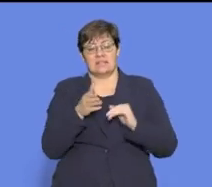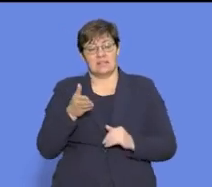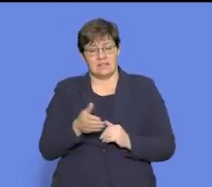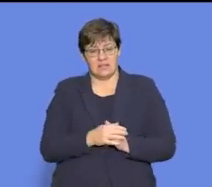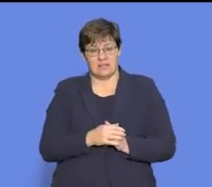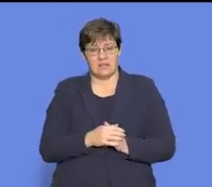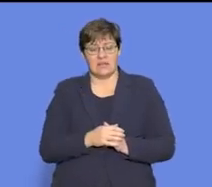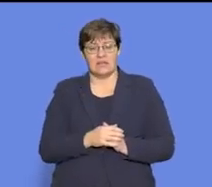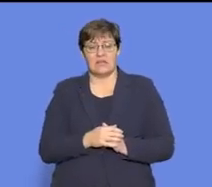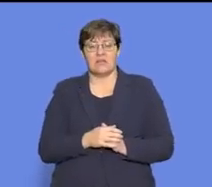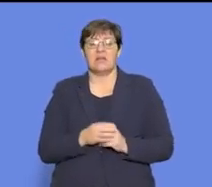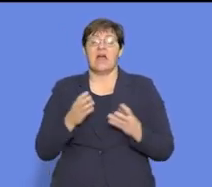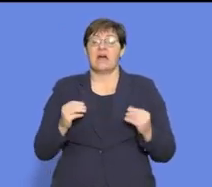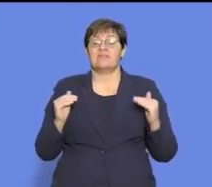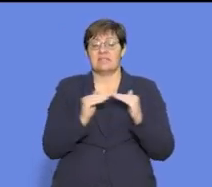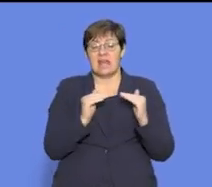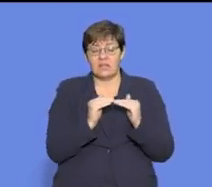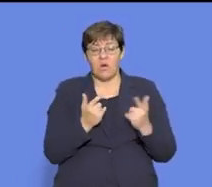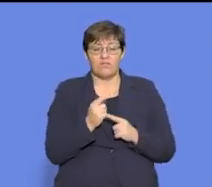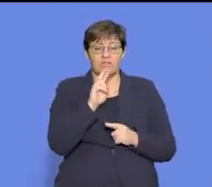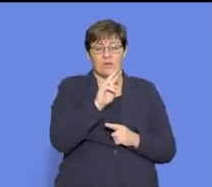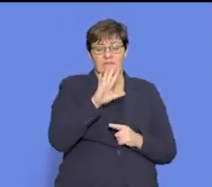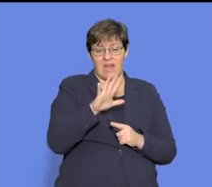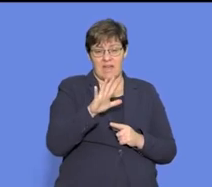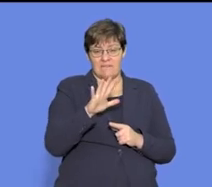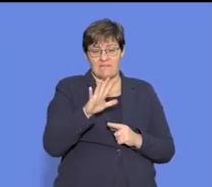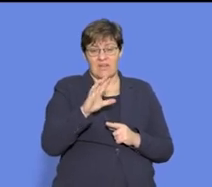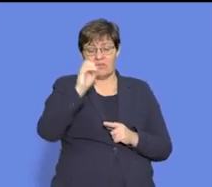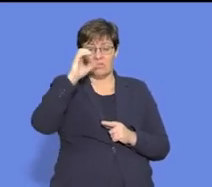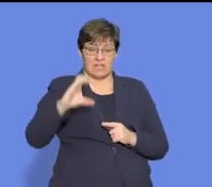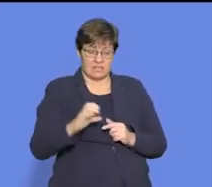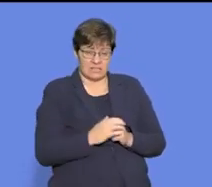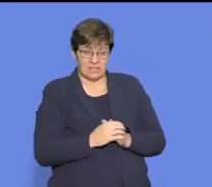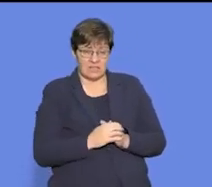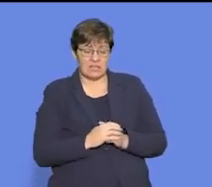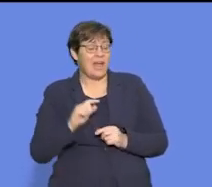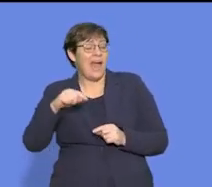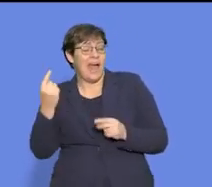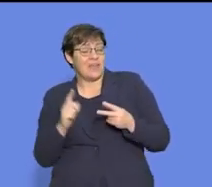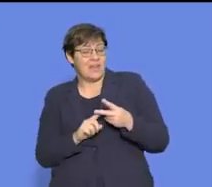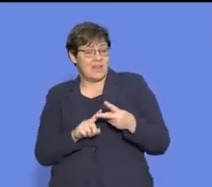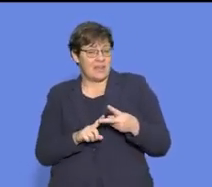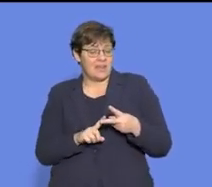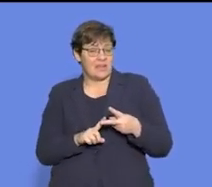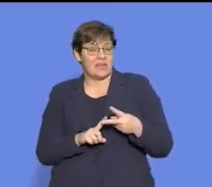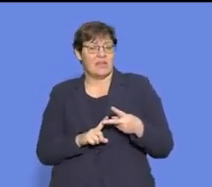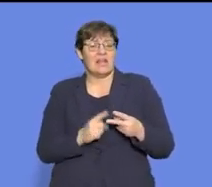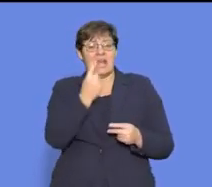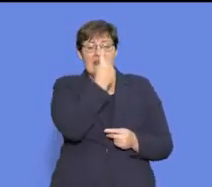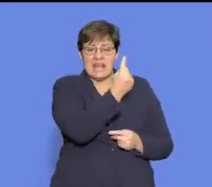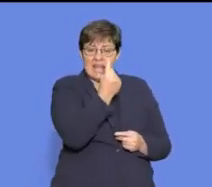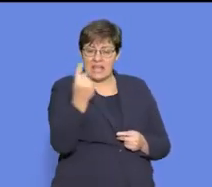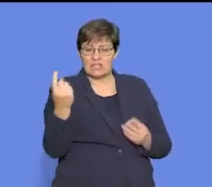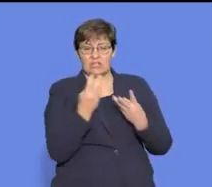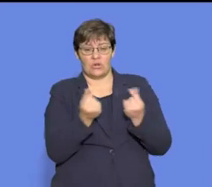standard conditions over here. There would be a standard condition of 25 degrees Celsius, and the other standard